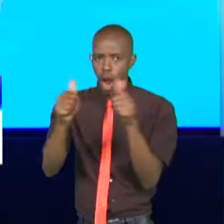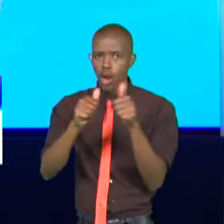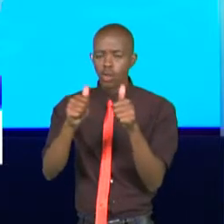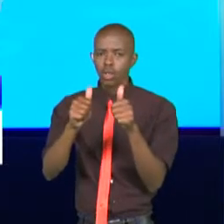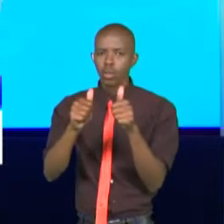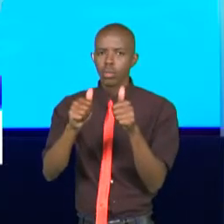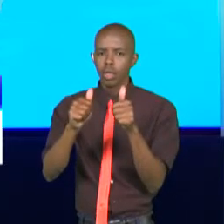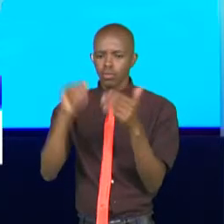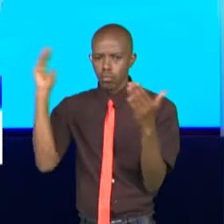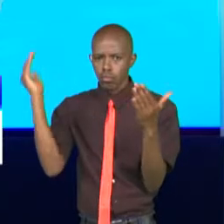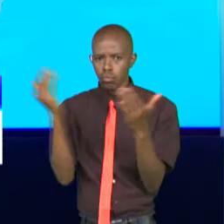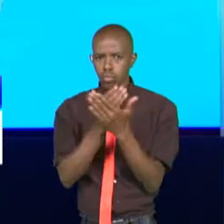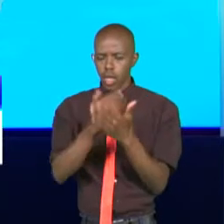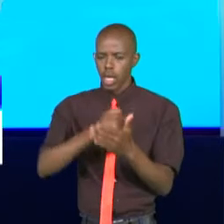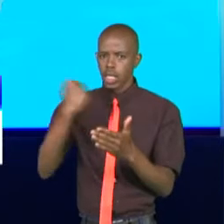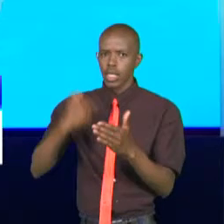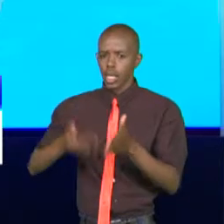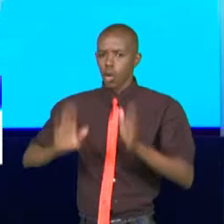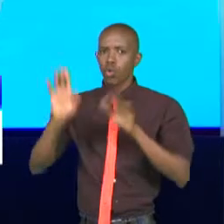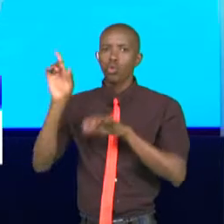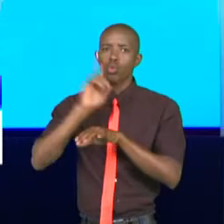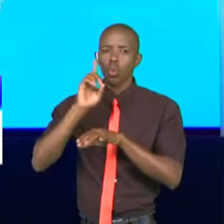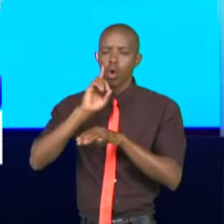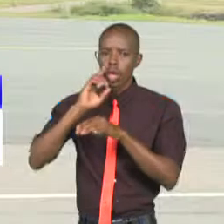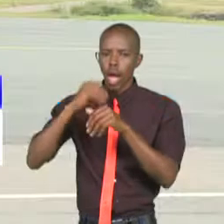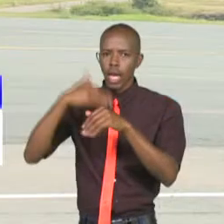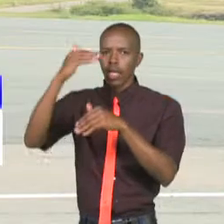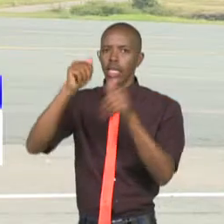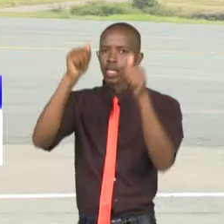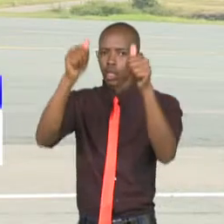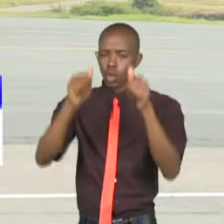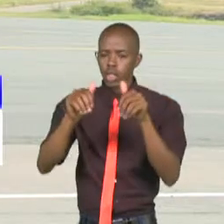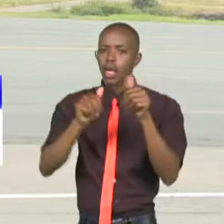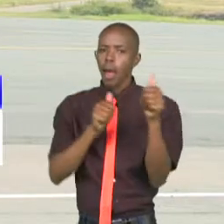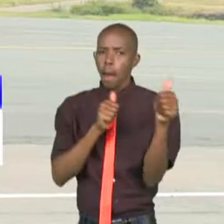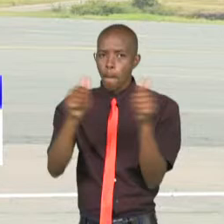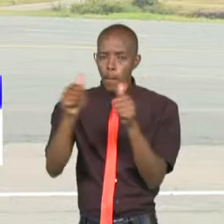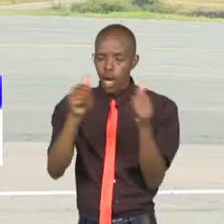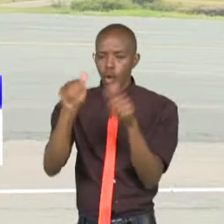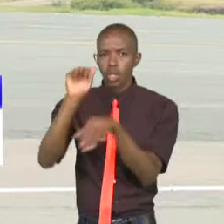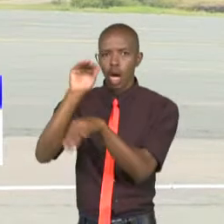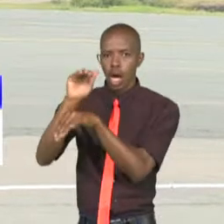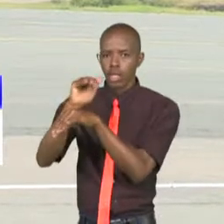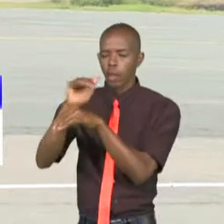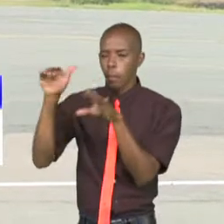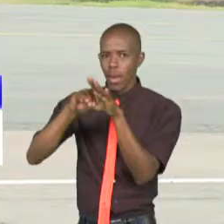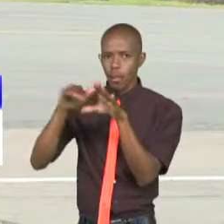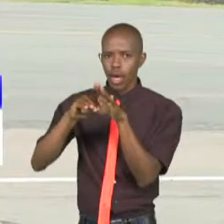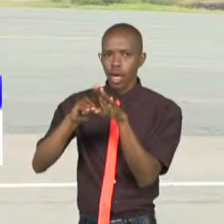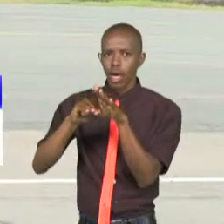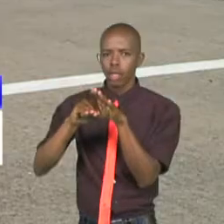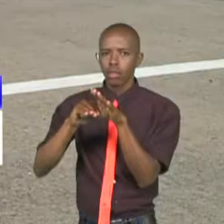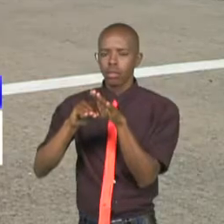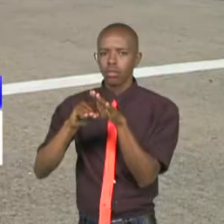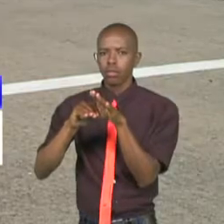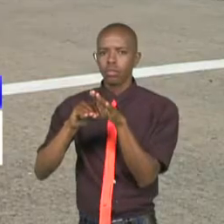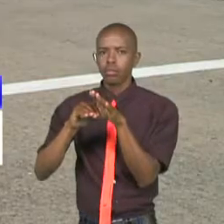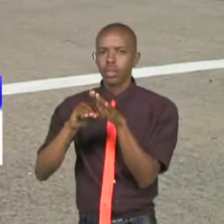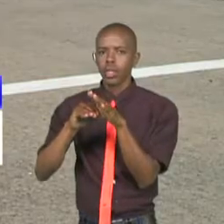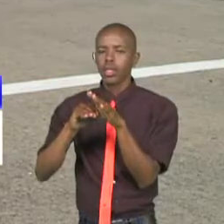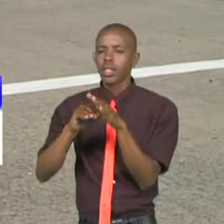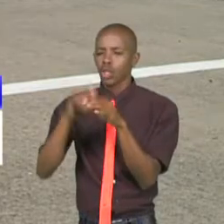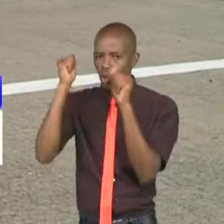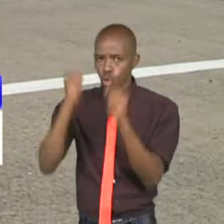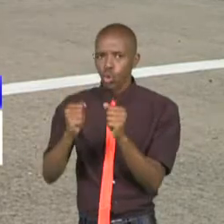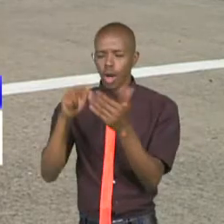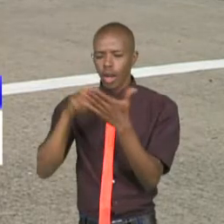scrapped off the route from tomorrow until further notice. The pilots have urged their members to be resilient and firm in the